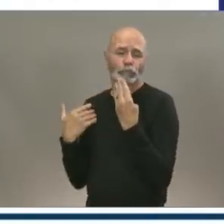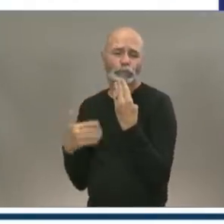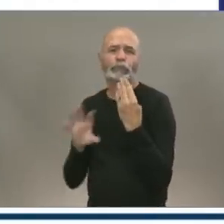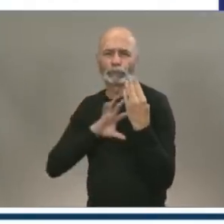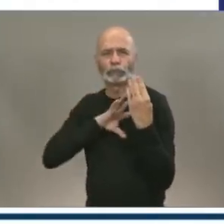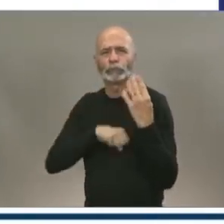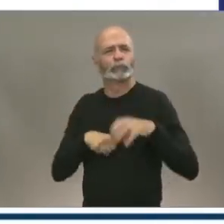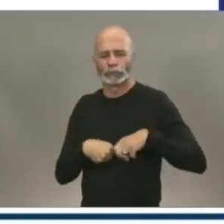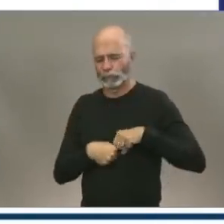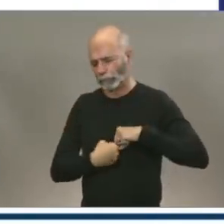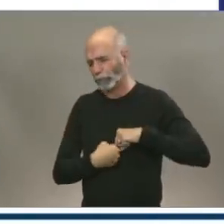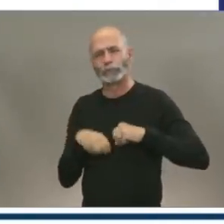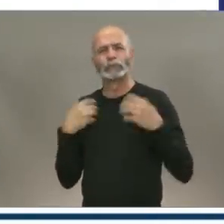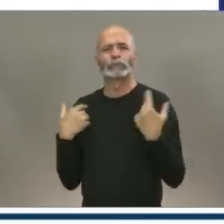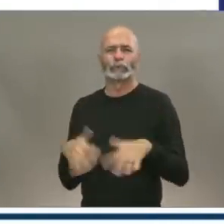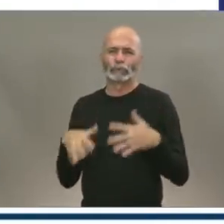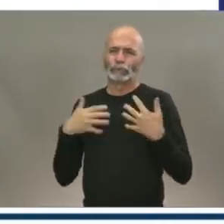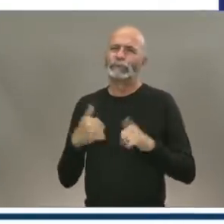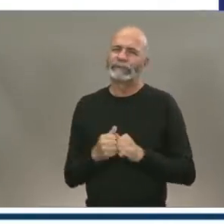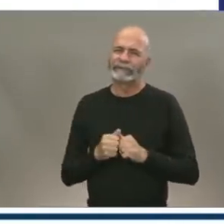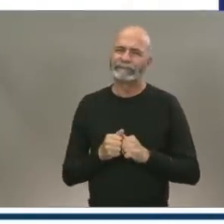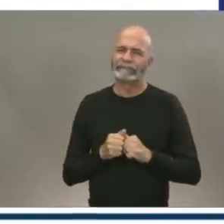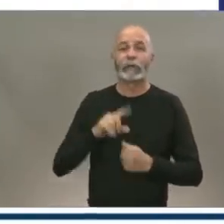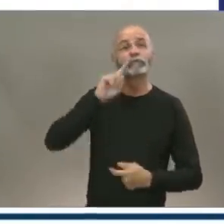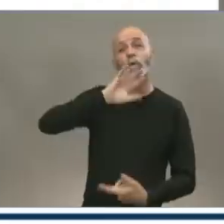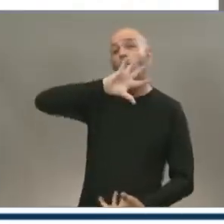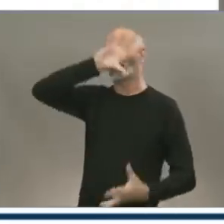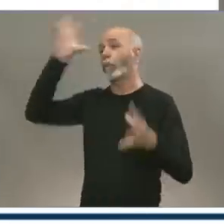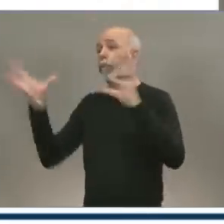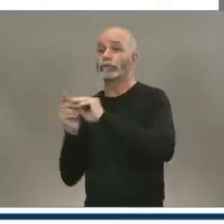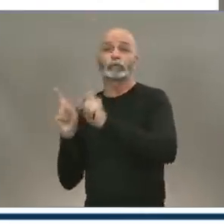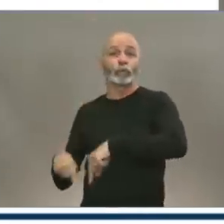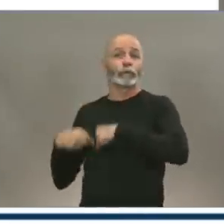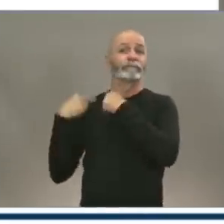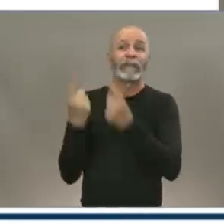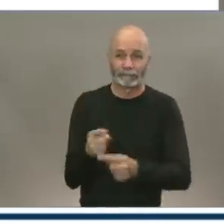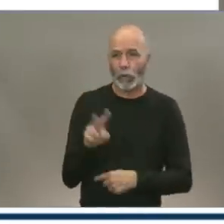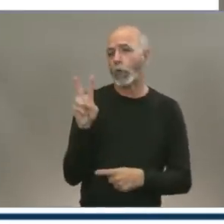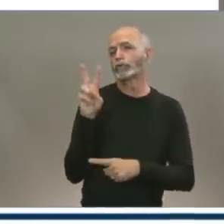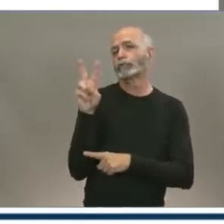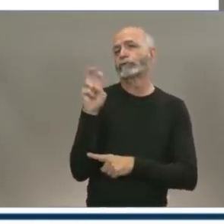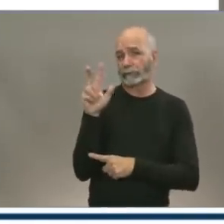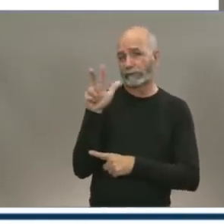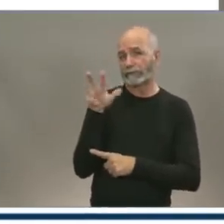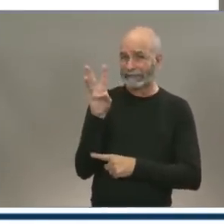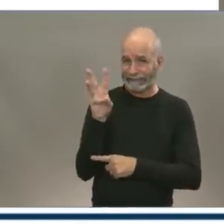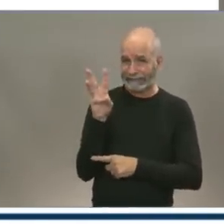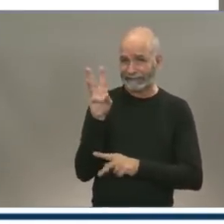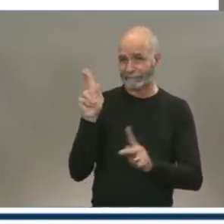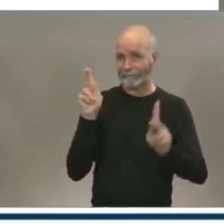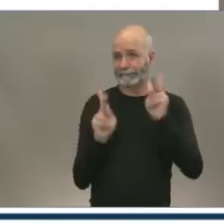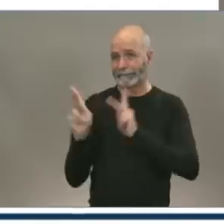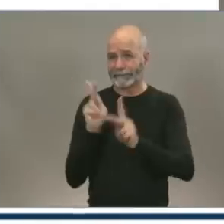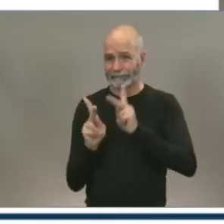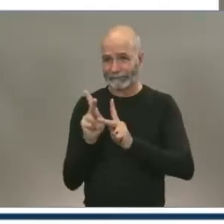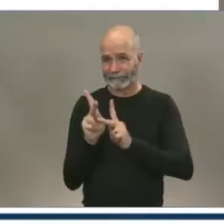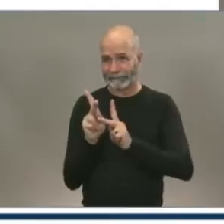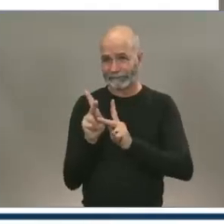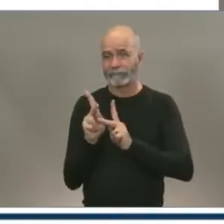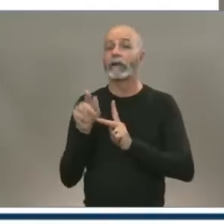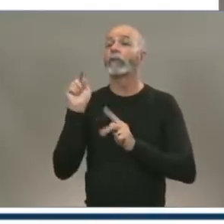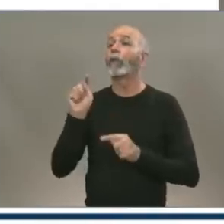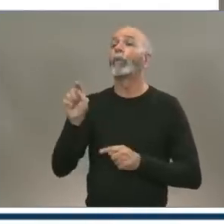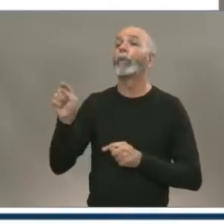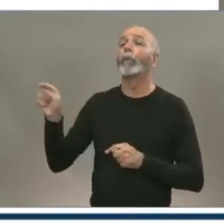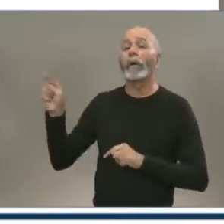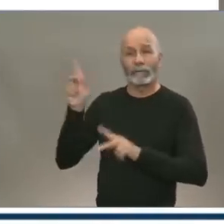As of today, we have 236 active cases of COVID-19 in the province. Nova Scotians need to be prepared